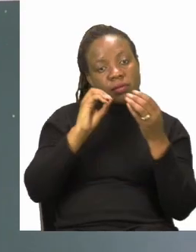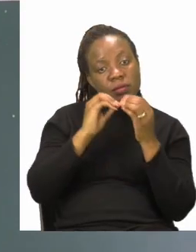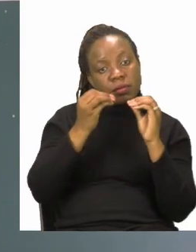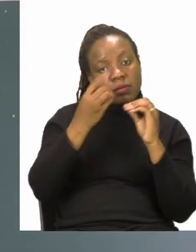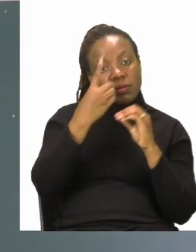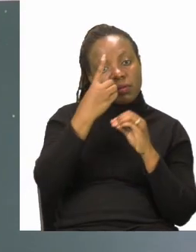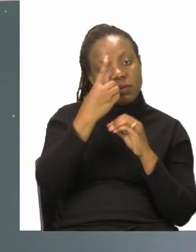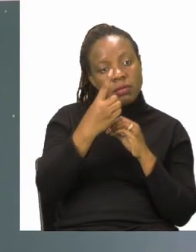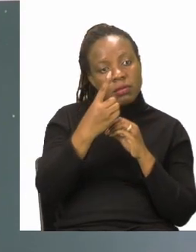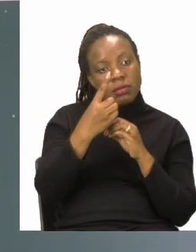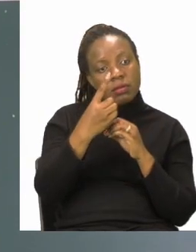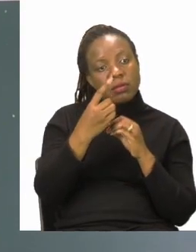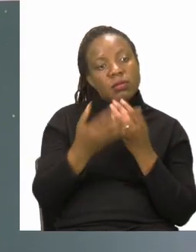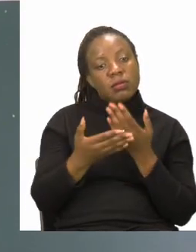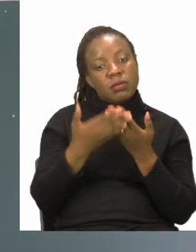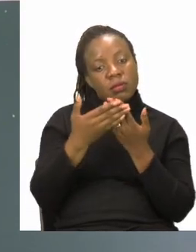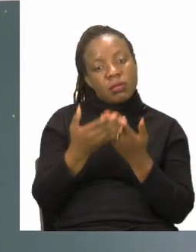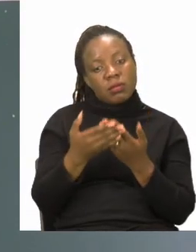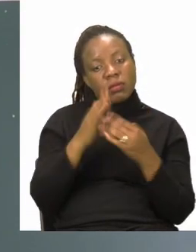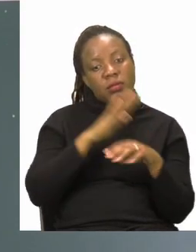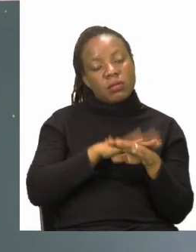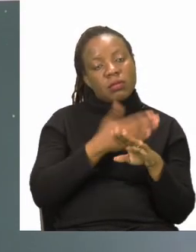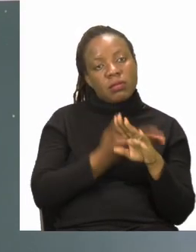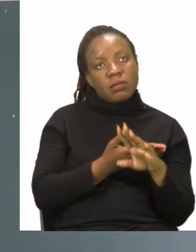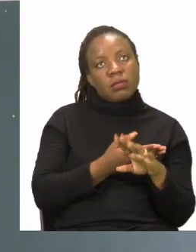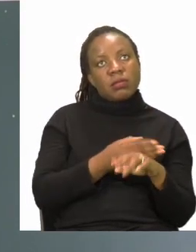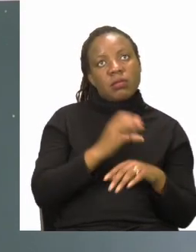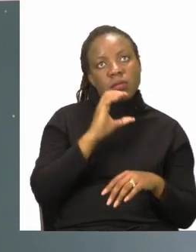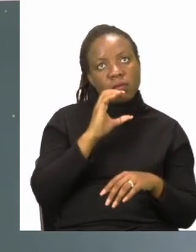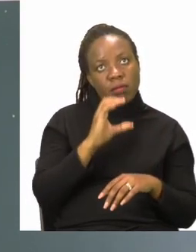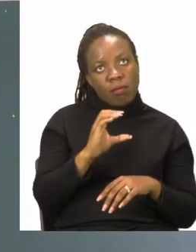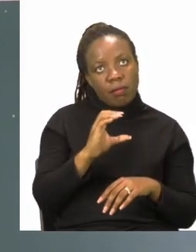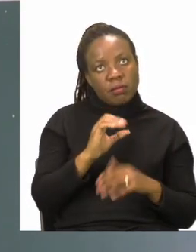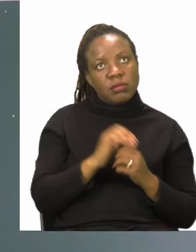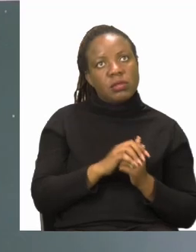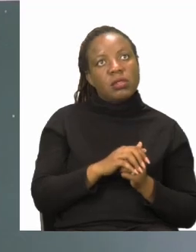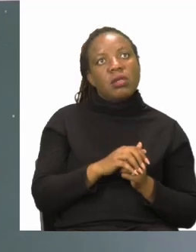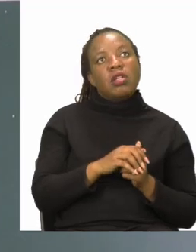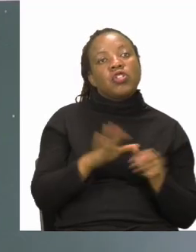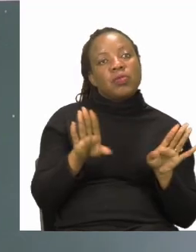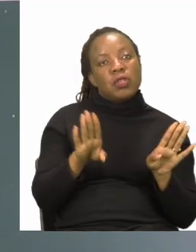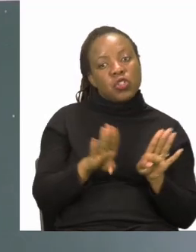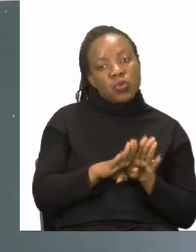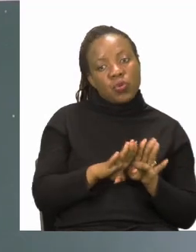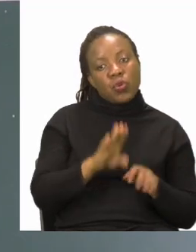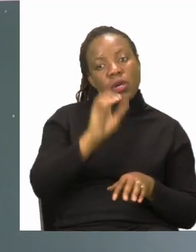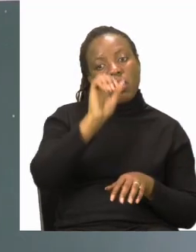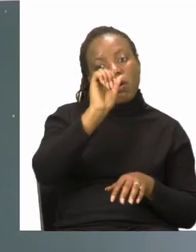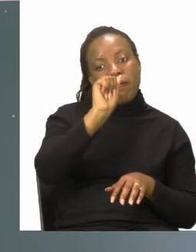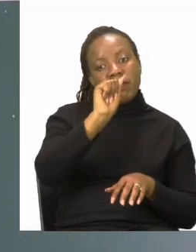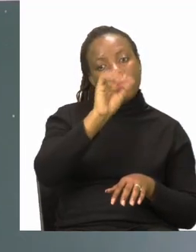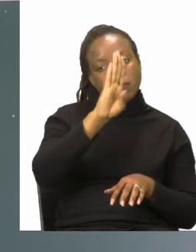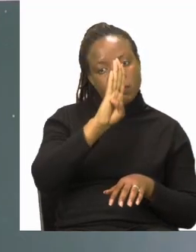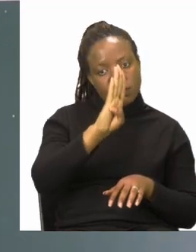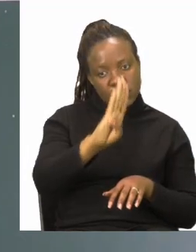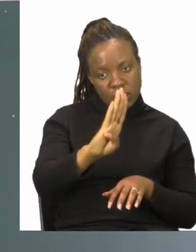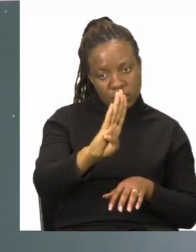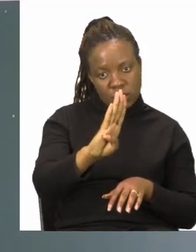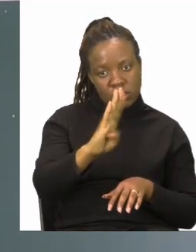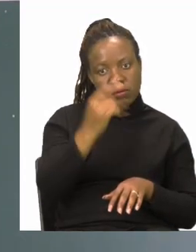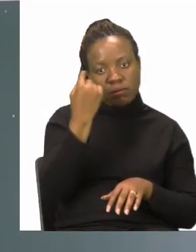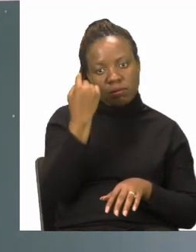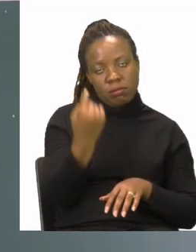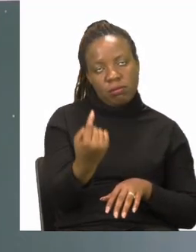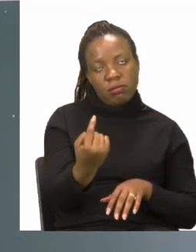you. You can go ahead and count on and also do the other 2 on